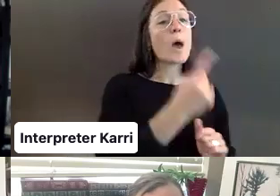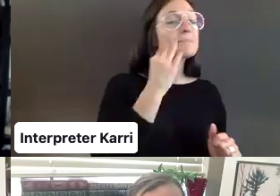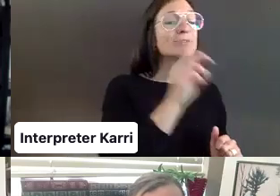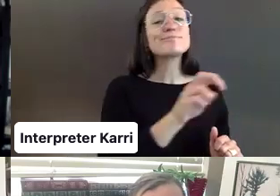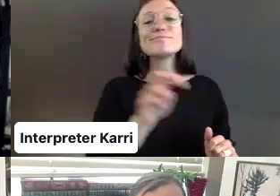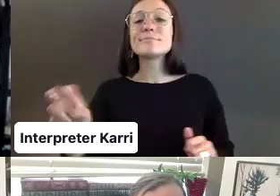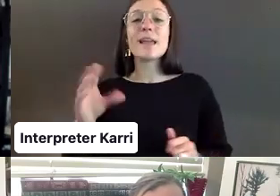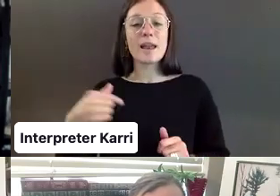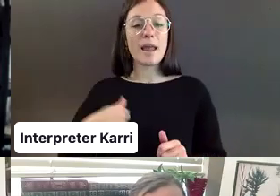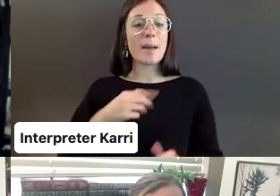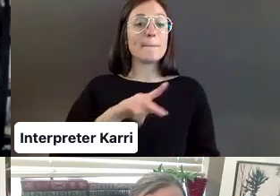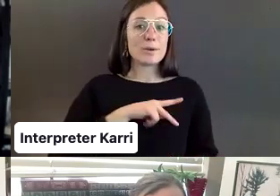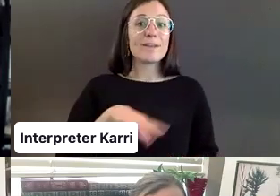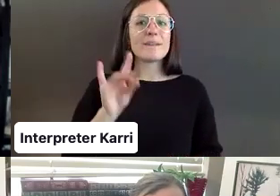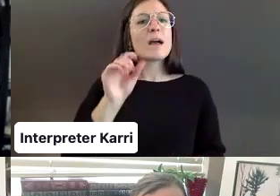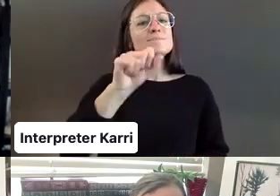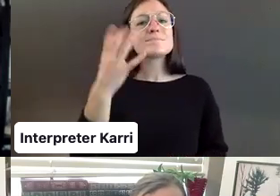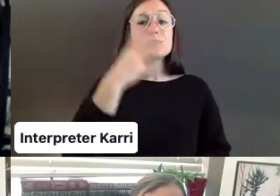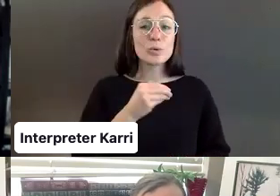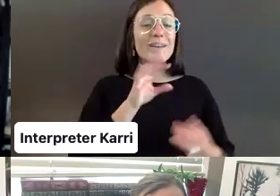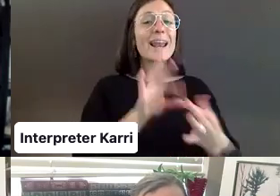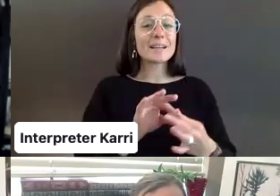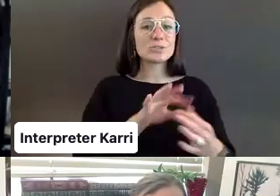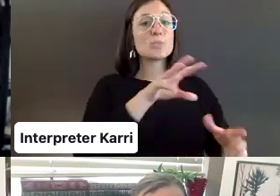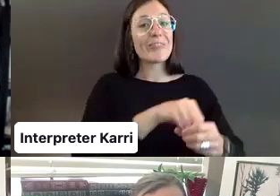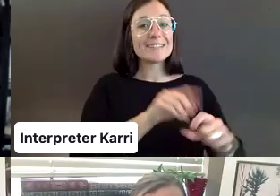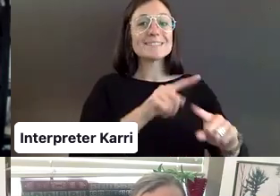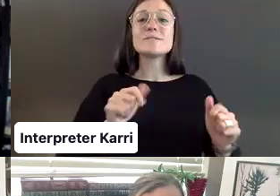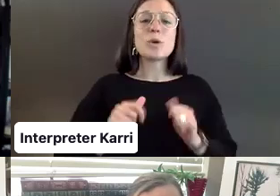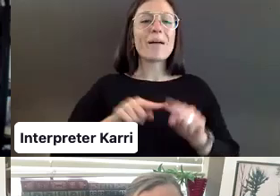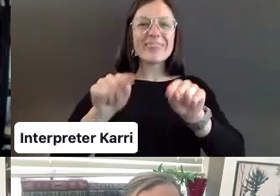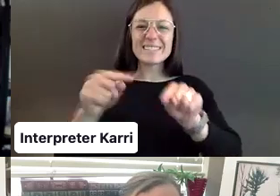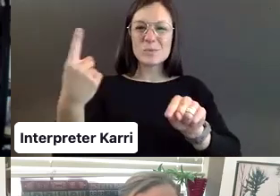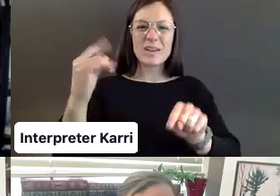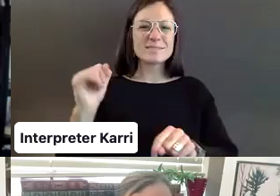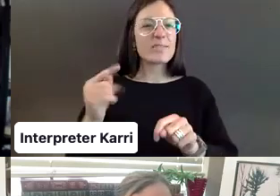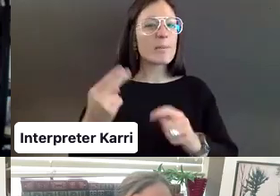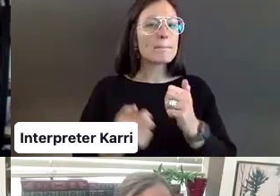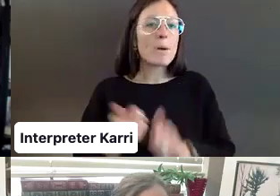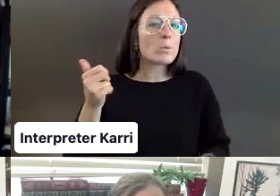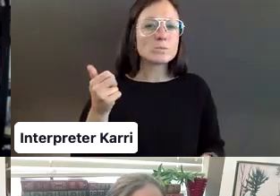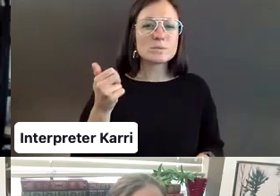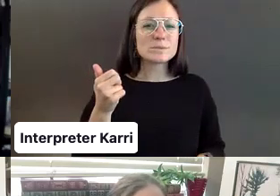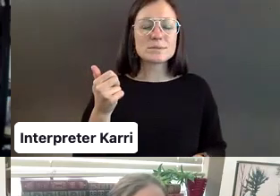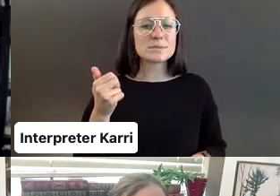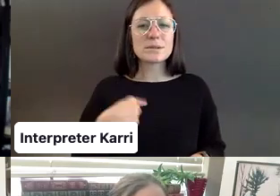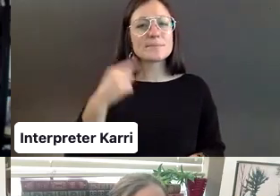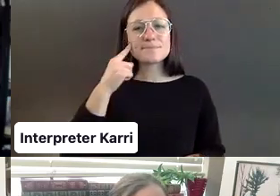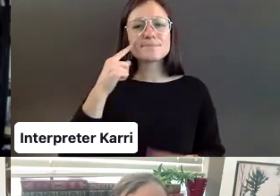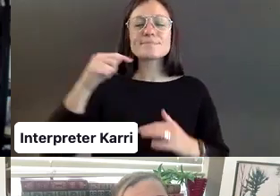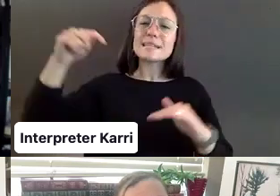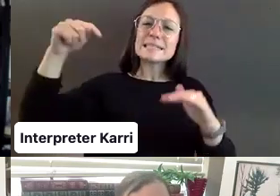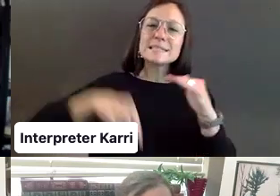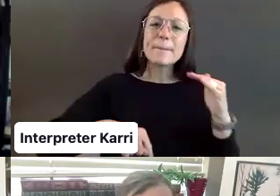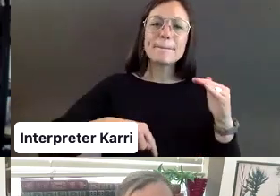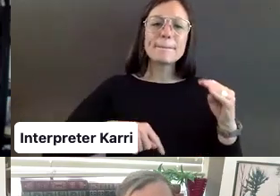personally have found beautiful connections in all of those things. This one is like the most, I think, in depth, and